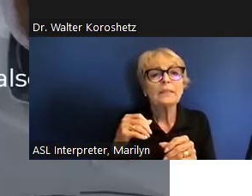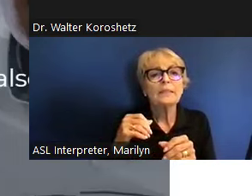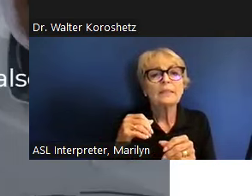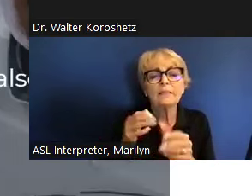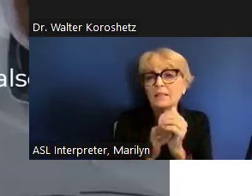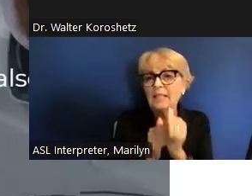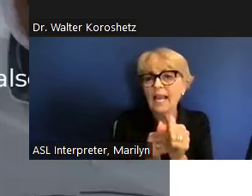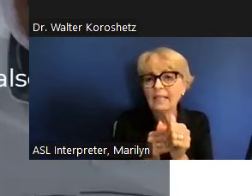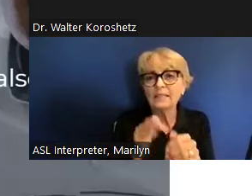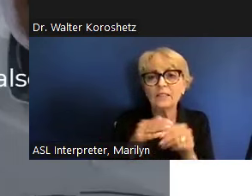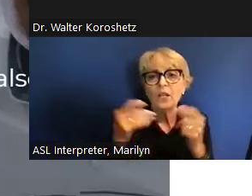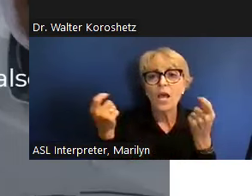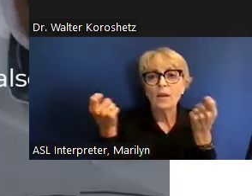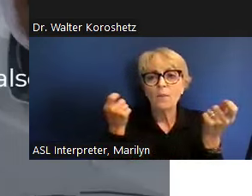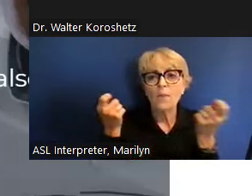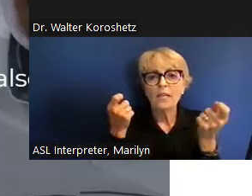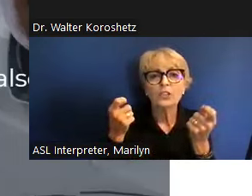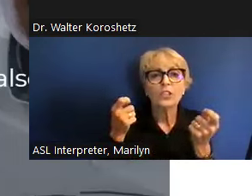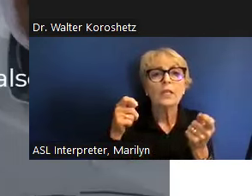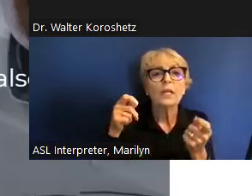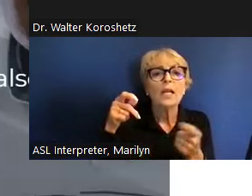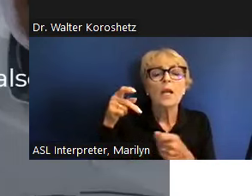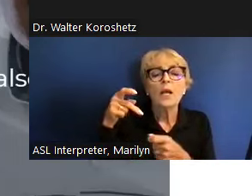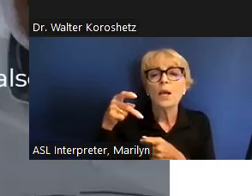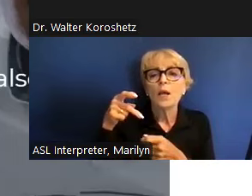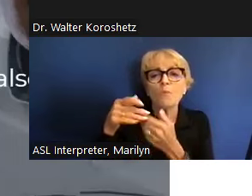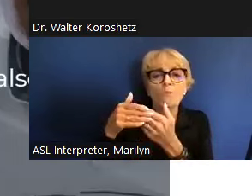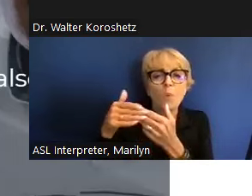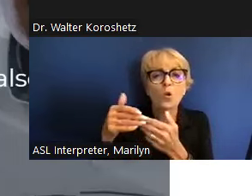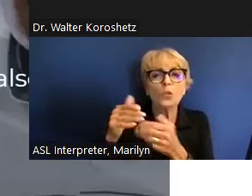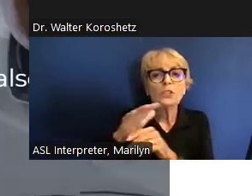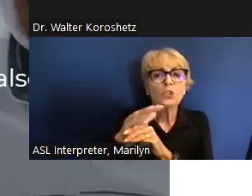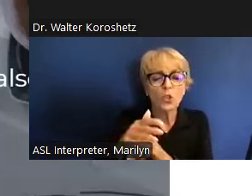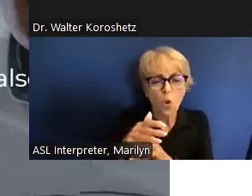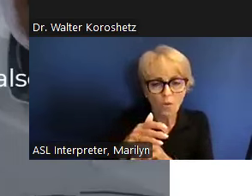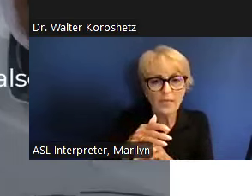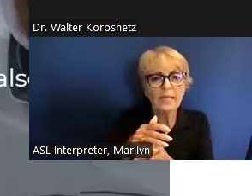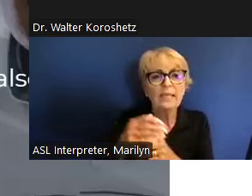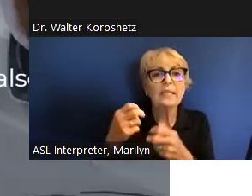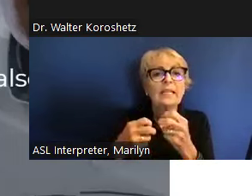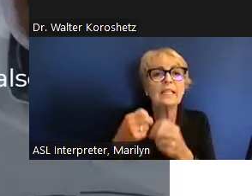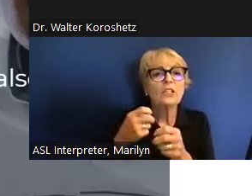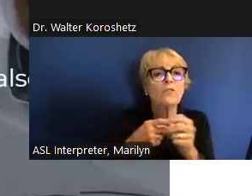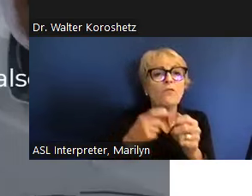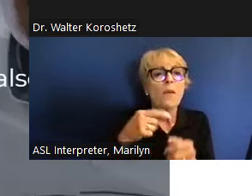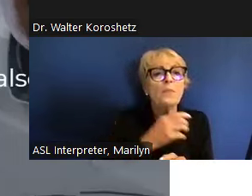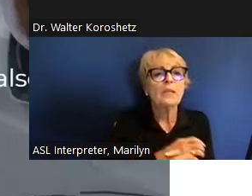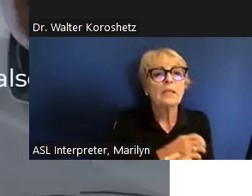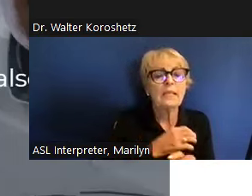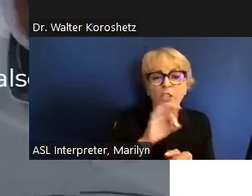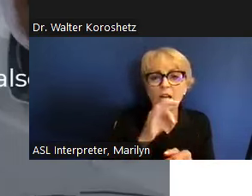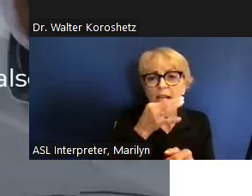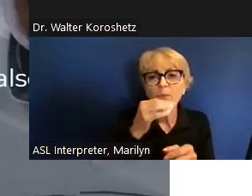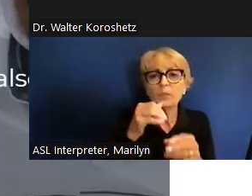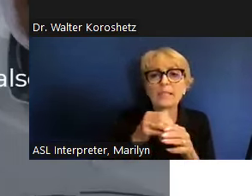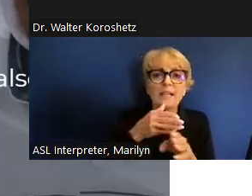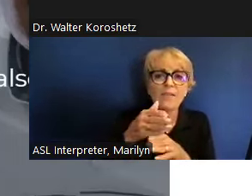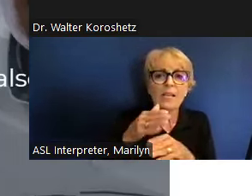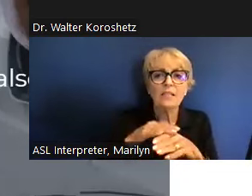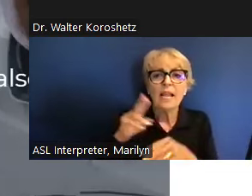guidance on managing post-COVID conditions from clinician researcher experts in the field here at University of